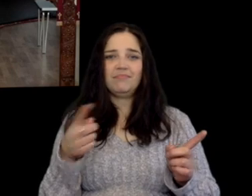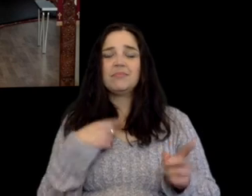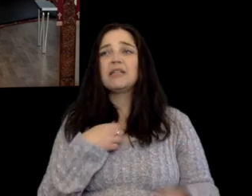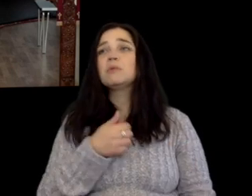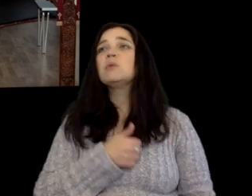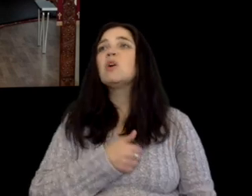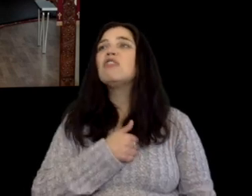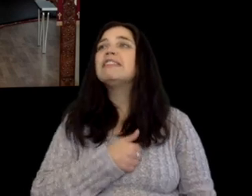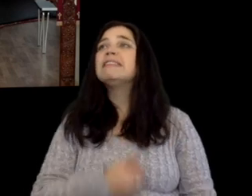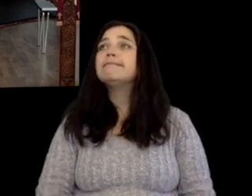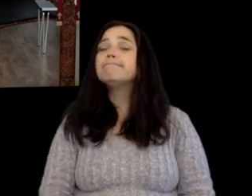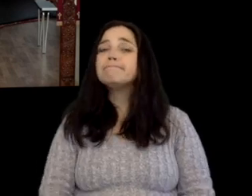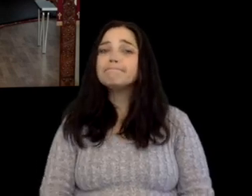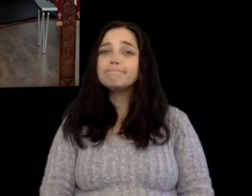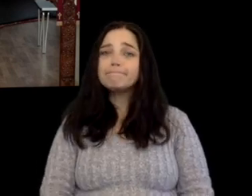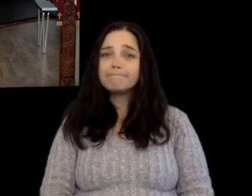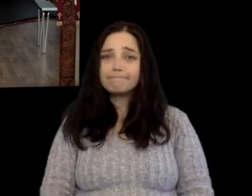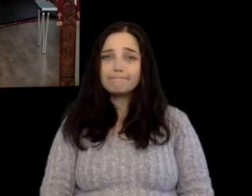I'm sorry.